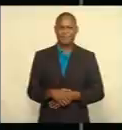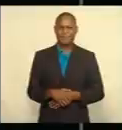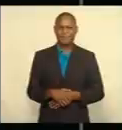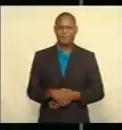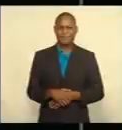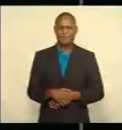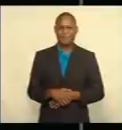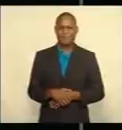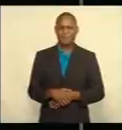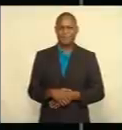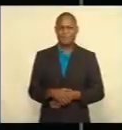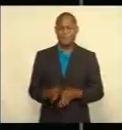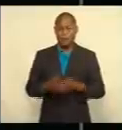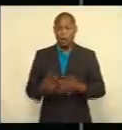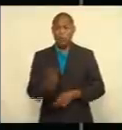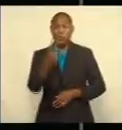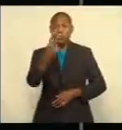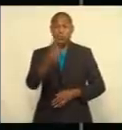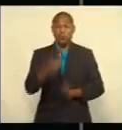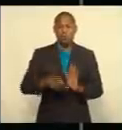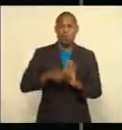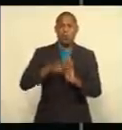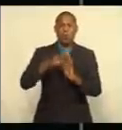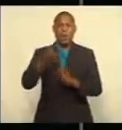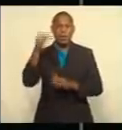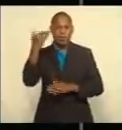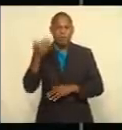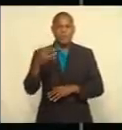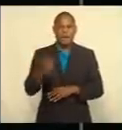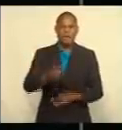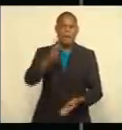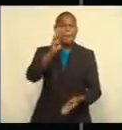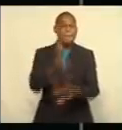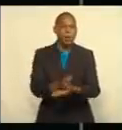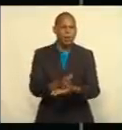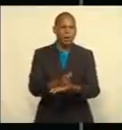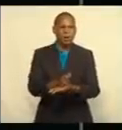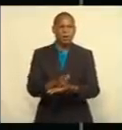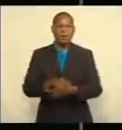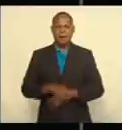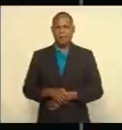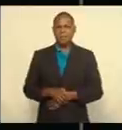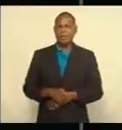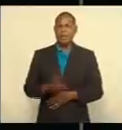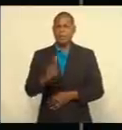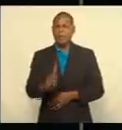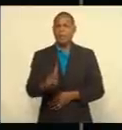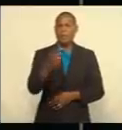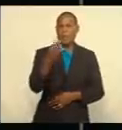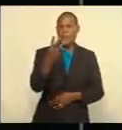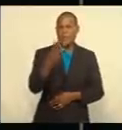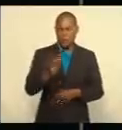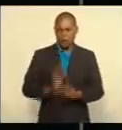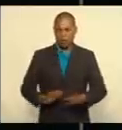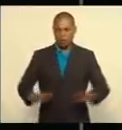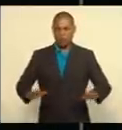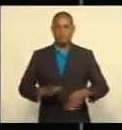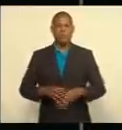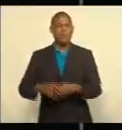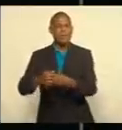other news quickly. 2 hotel rooms were booked for 44-year-old Jennifer Ann Downs and her 3 children as a safe haven in